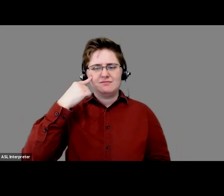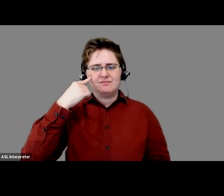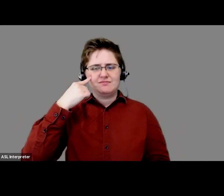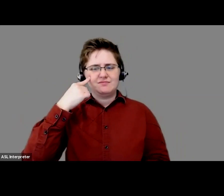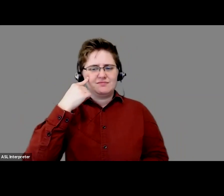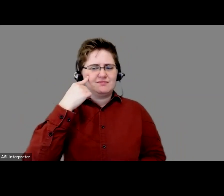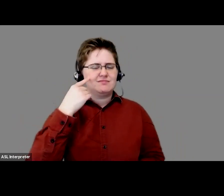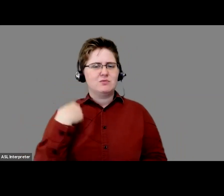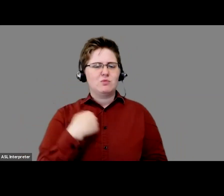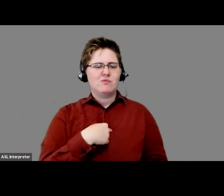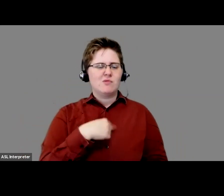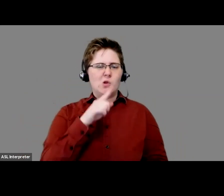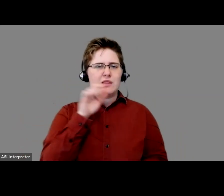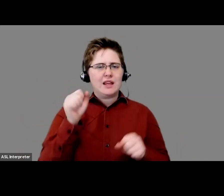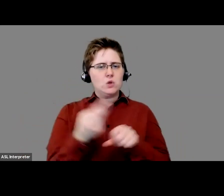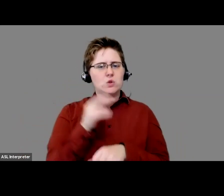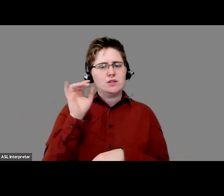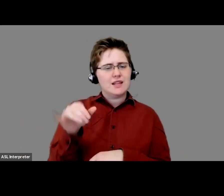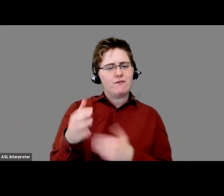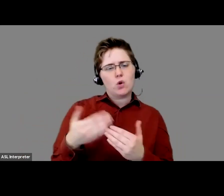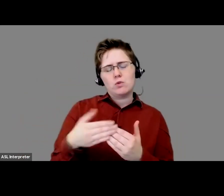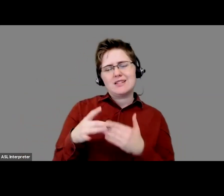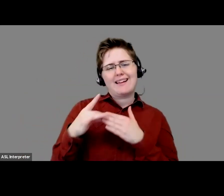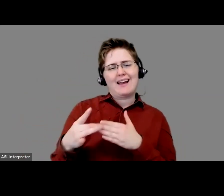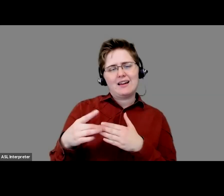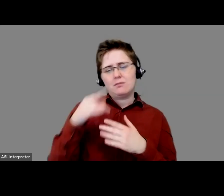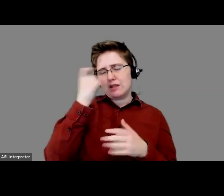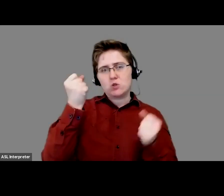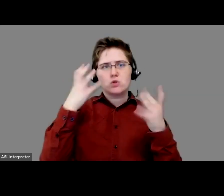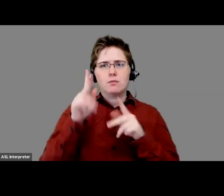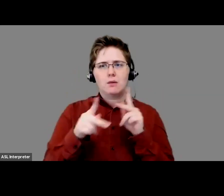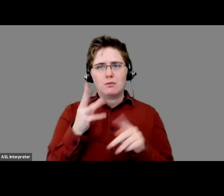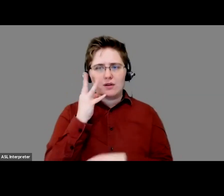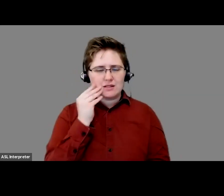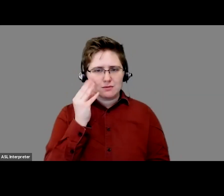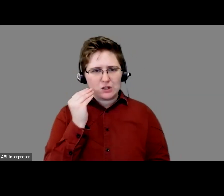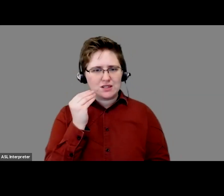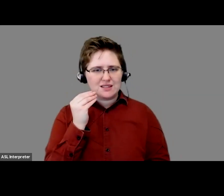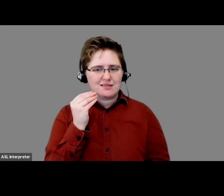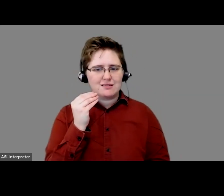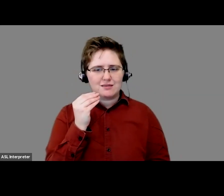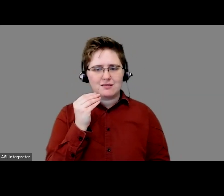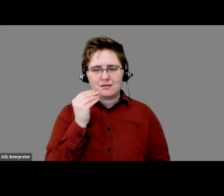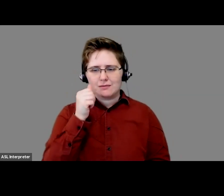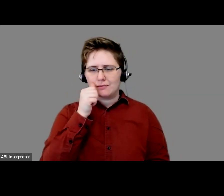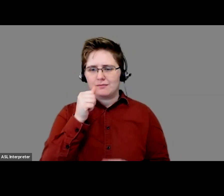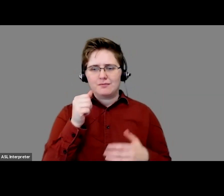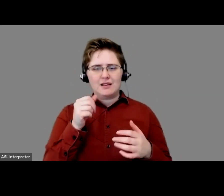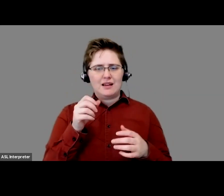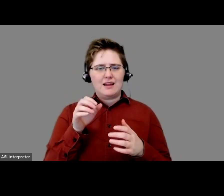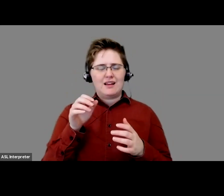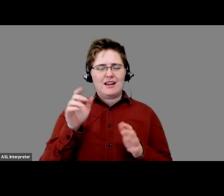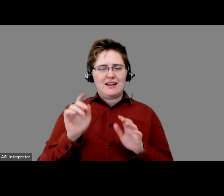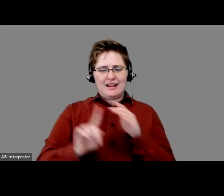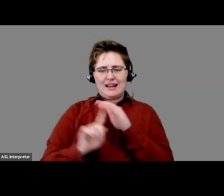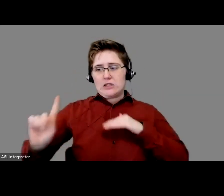really be used as almost a guide, because so many people are sort of experiencing an exclusion or